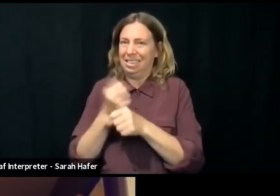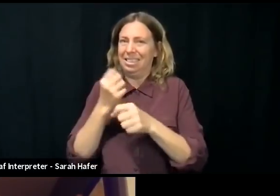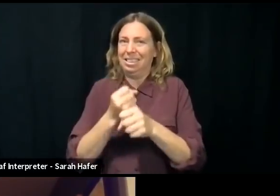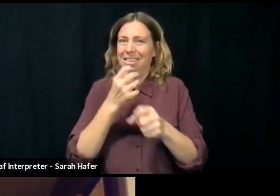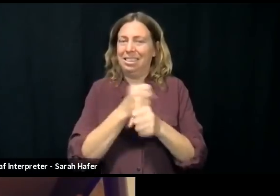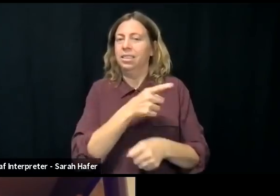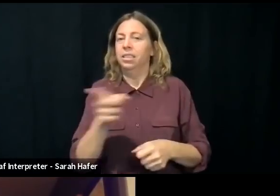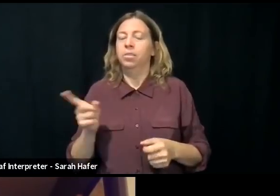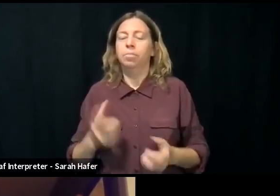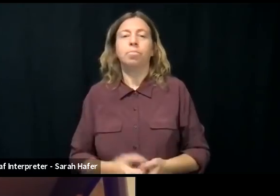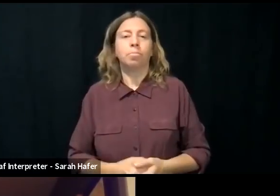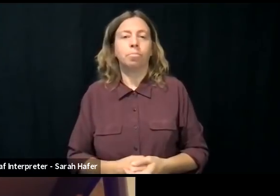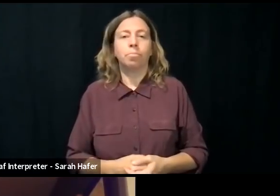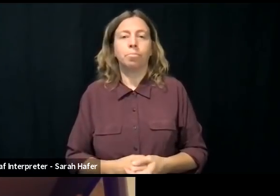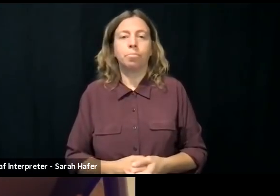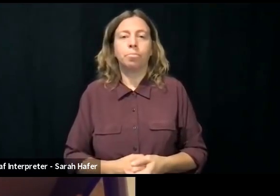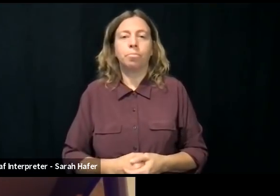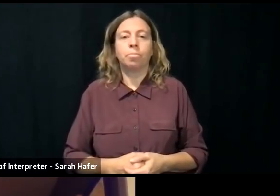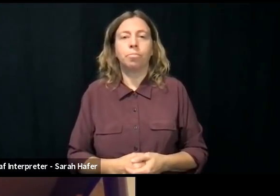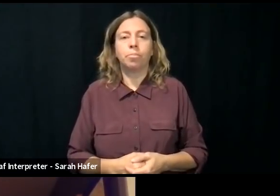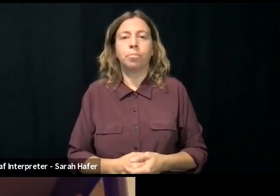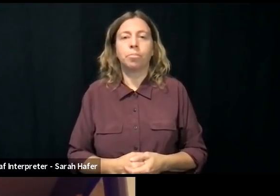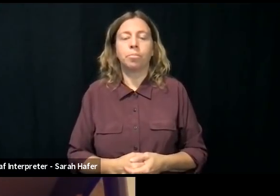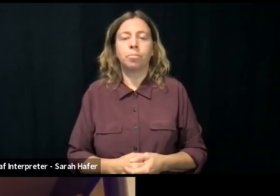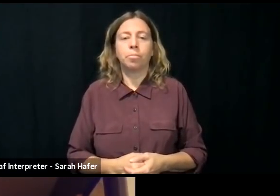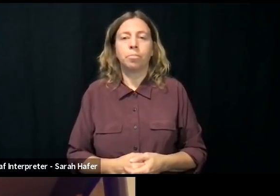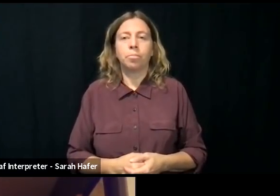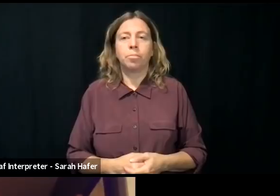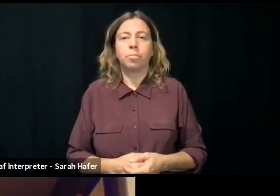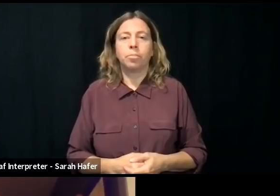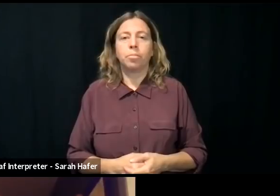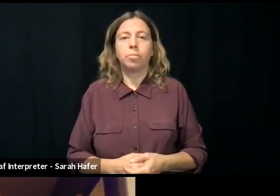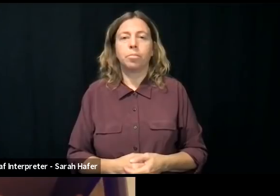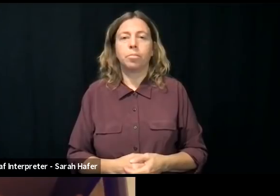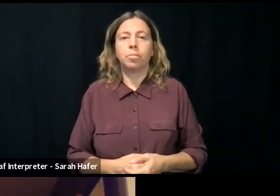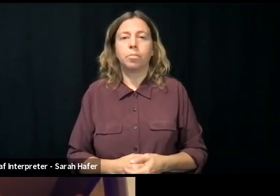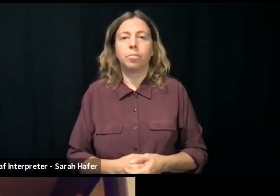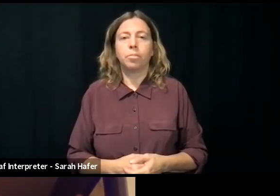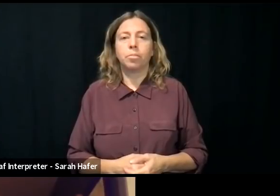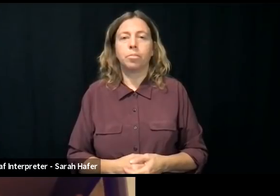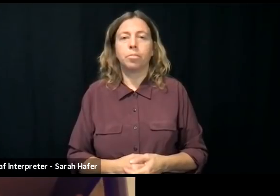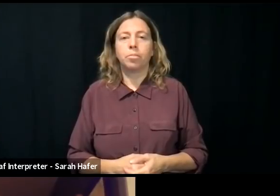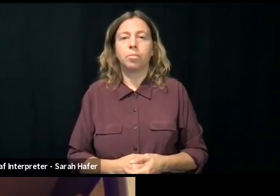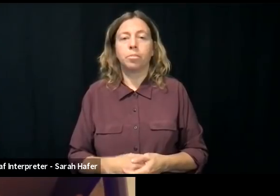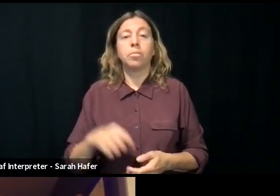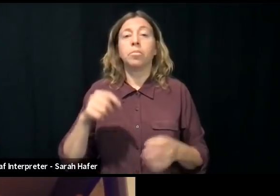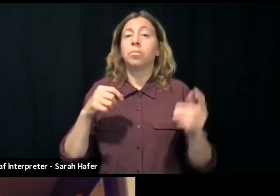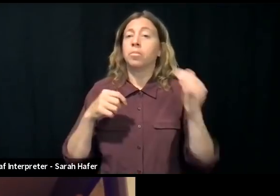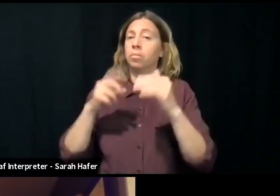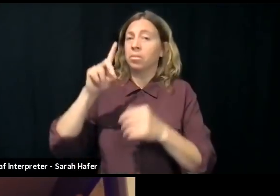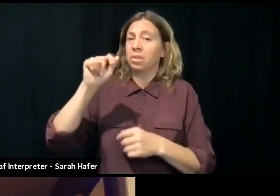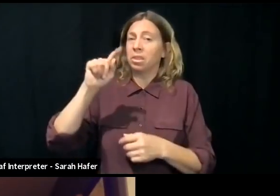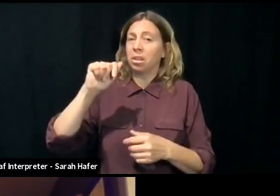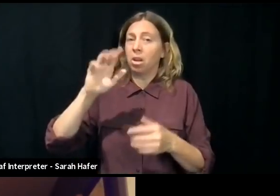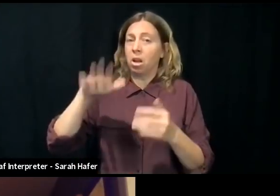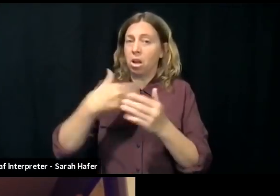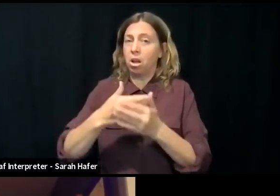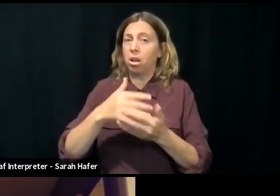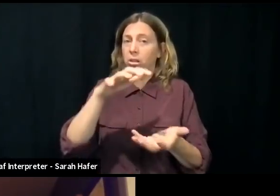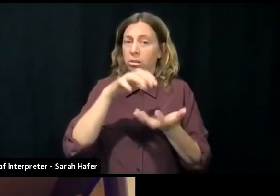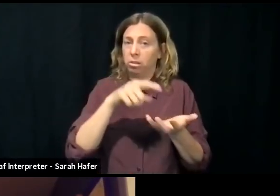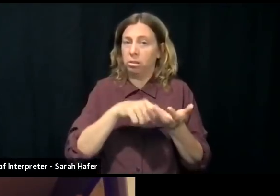Janet's question is, do you have any sense of how clean the data is? I.e., when folks complete their injections, are they strongly advised to